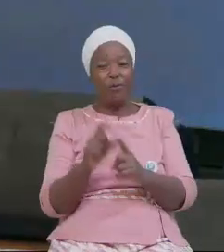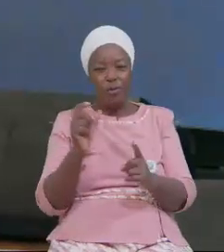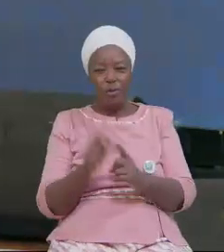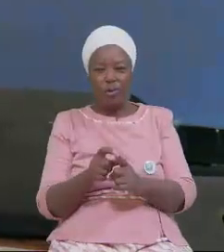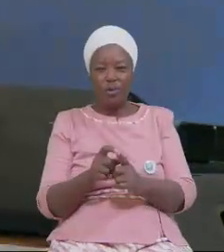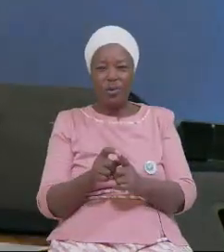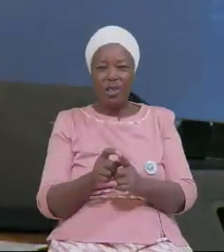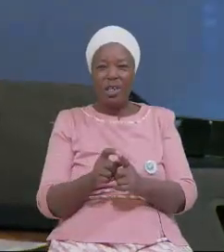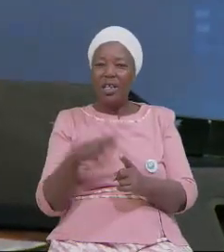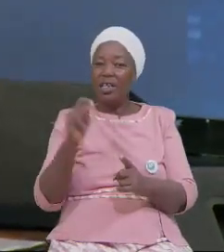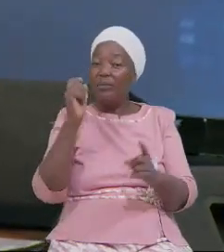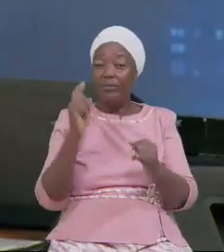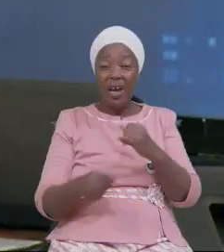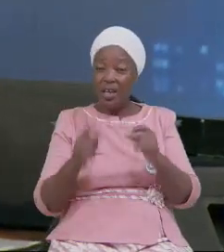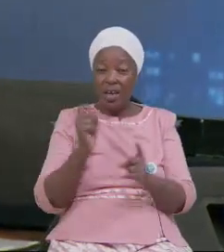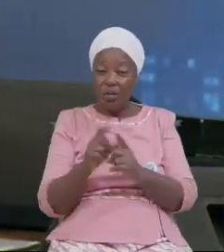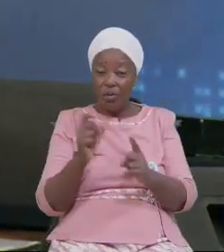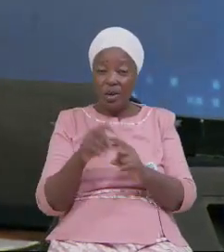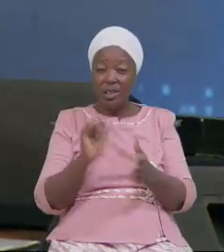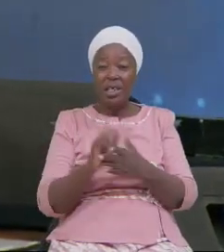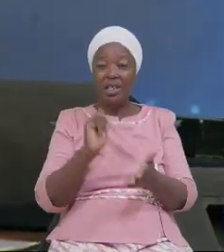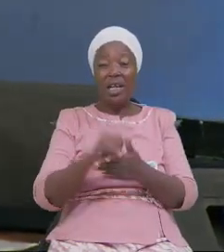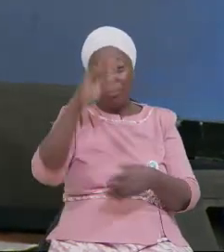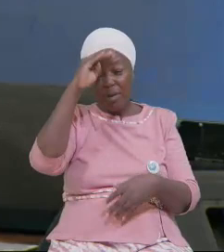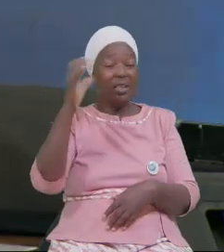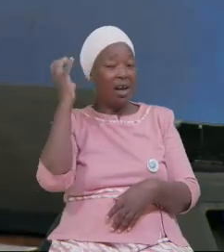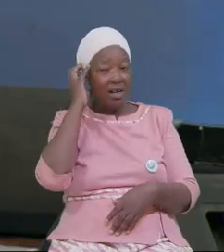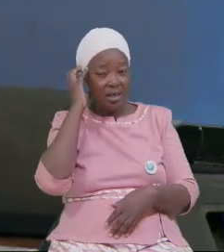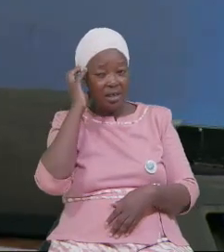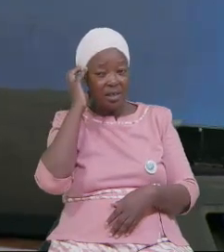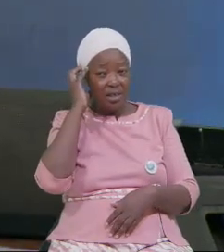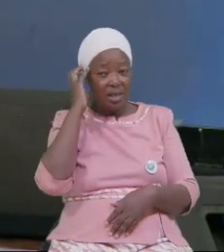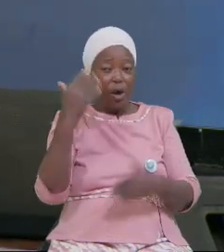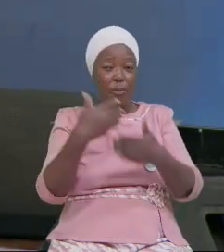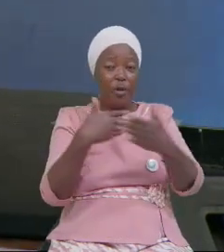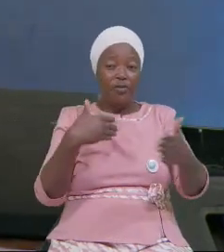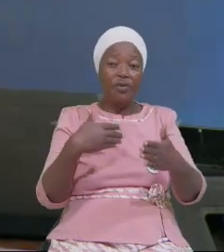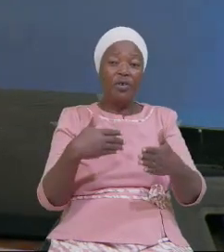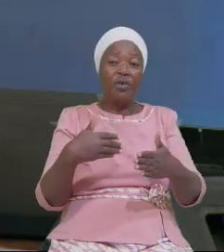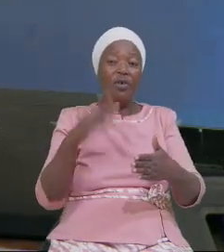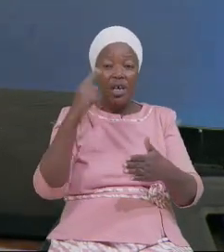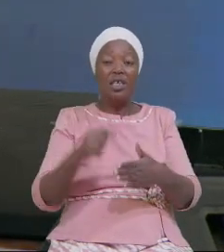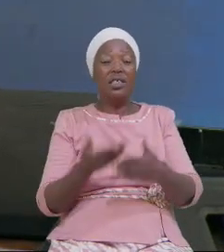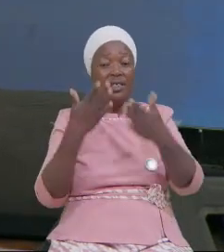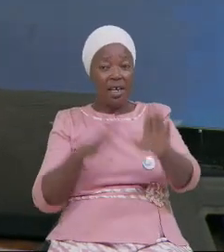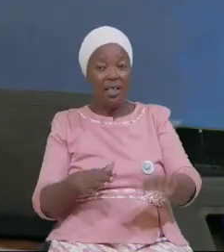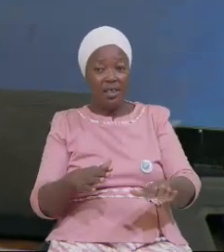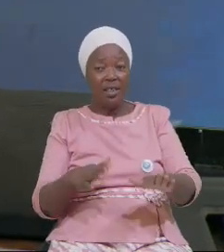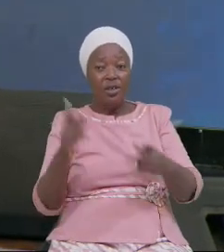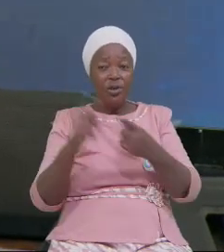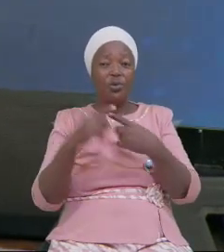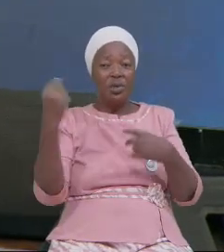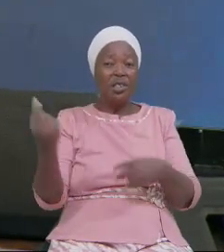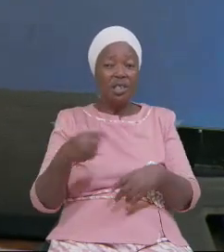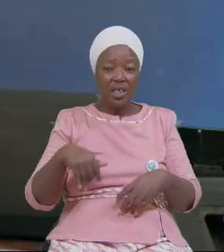the final word that that man heard before he crossed over to eternity. Look